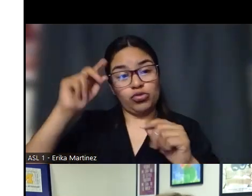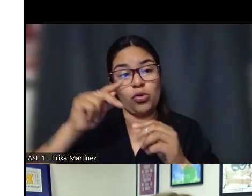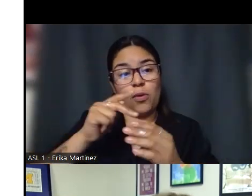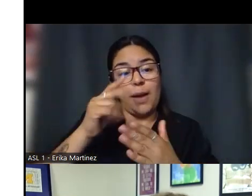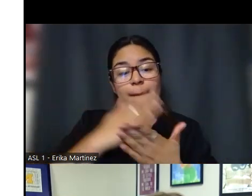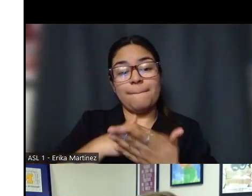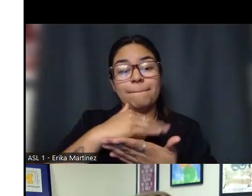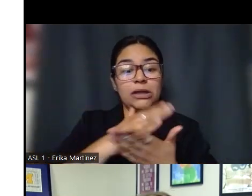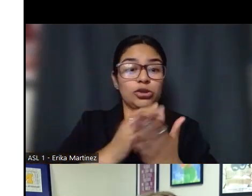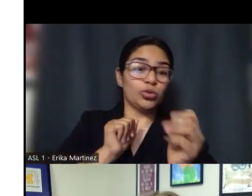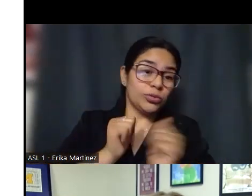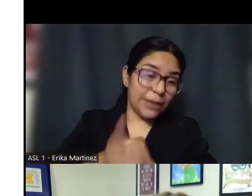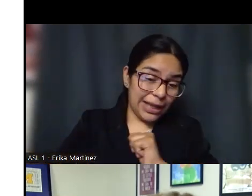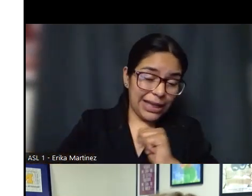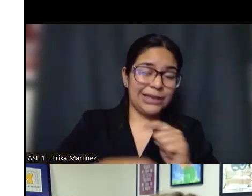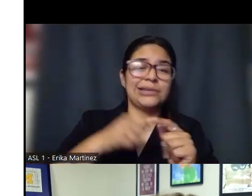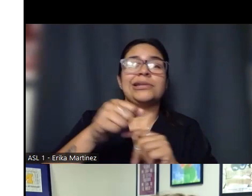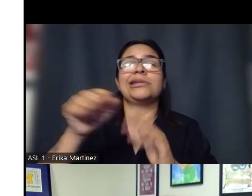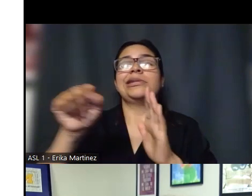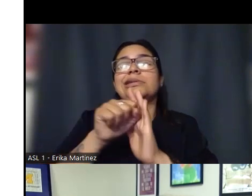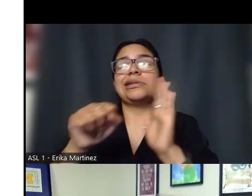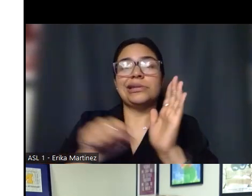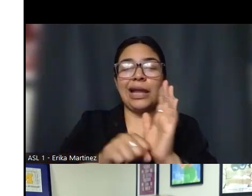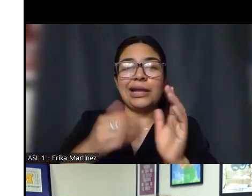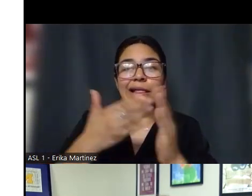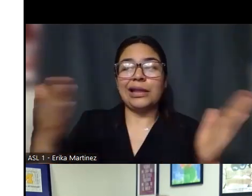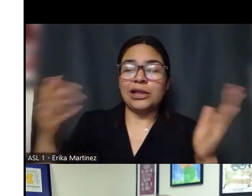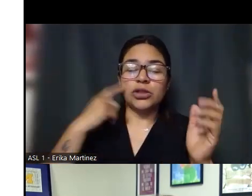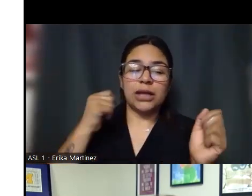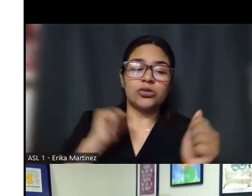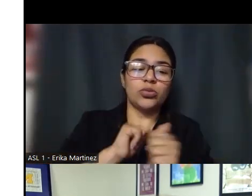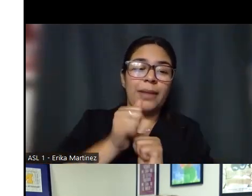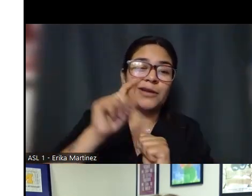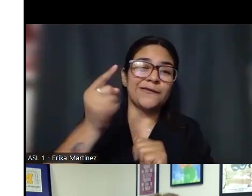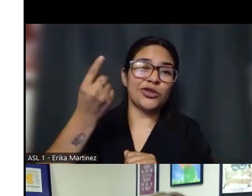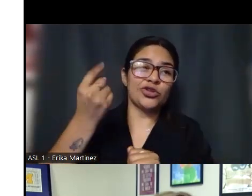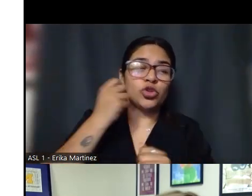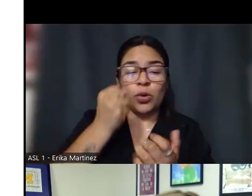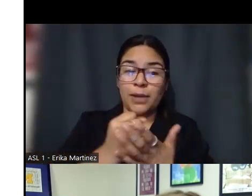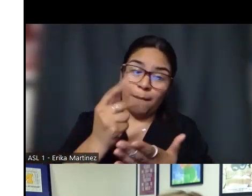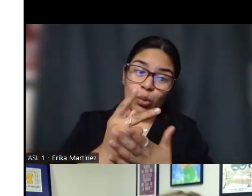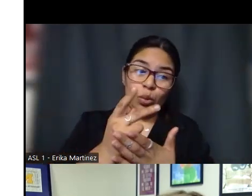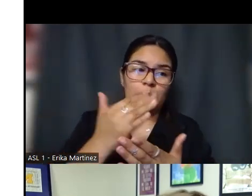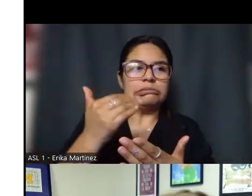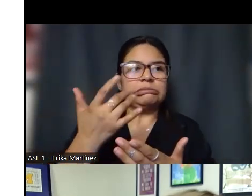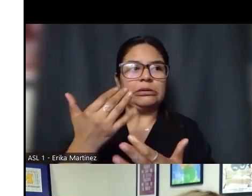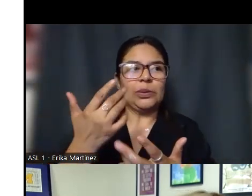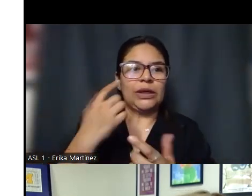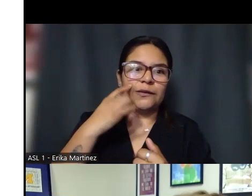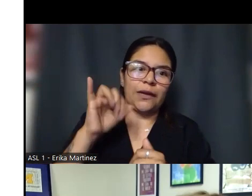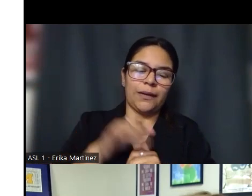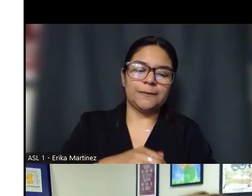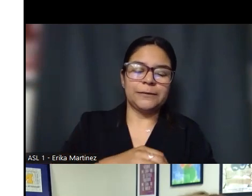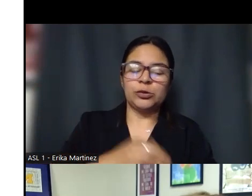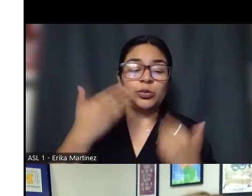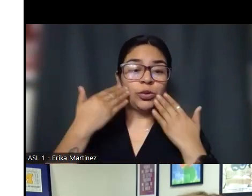how advocacy efforts at the state and federal level turn out. And it's just a lot of unknowns. So we don't know.